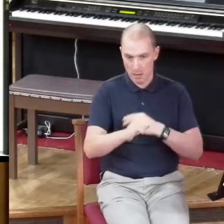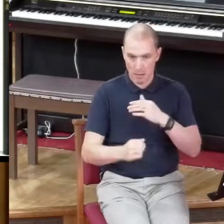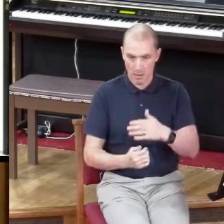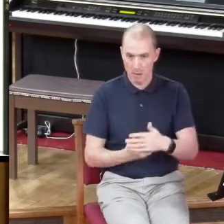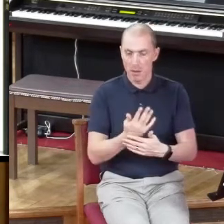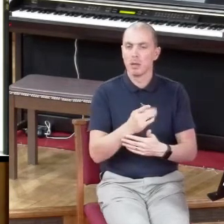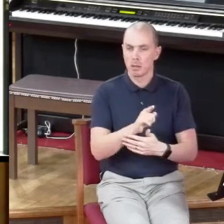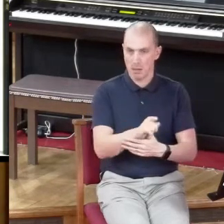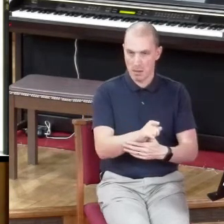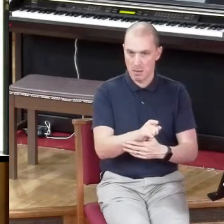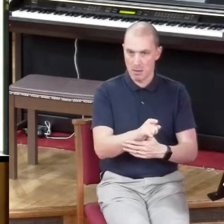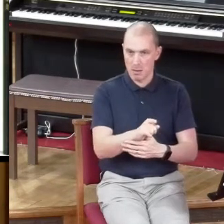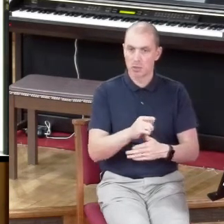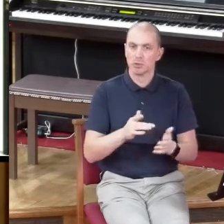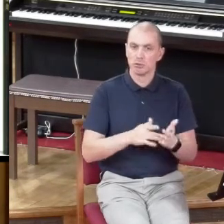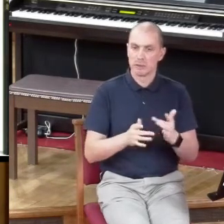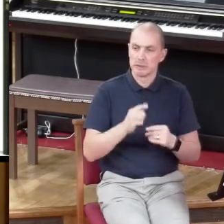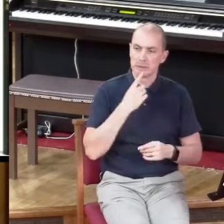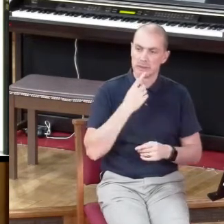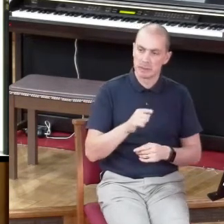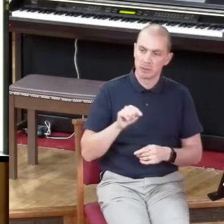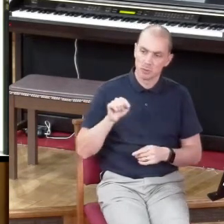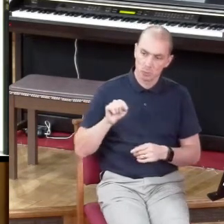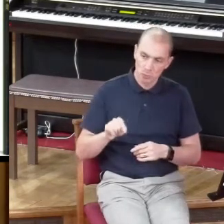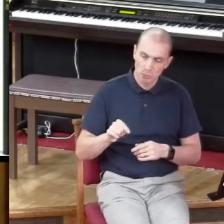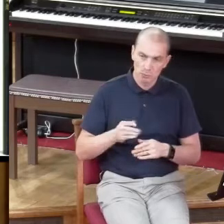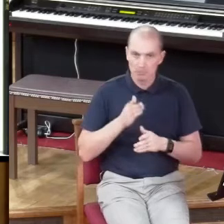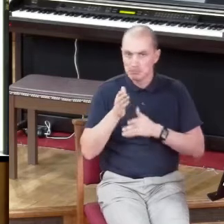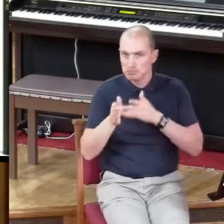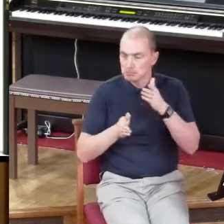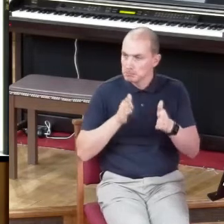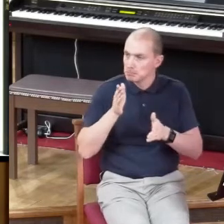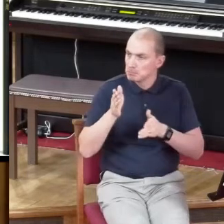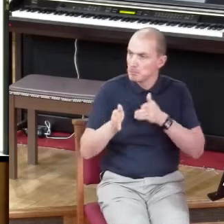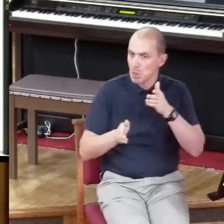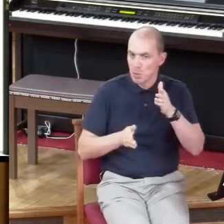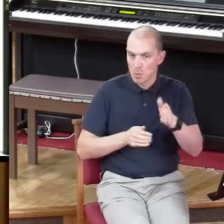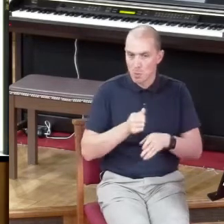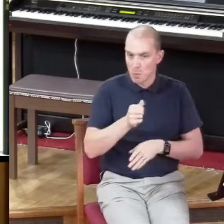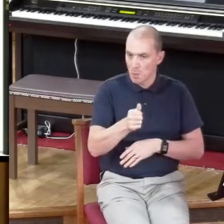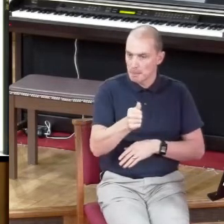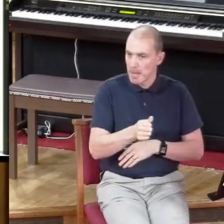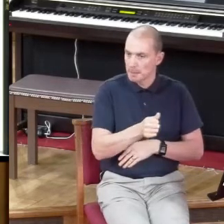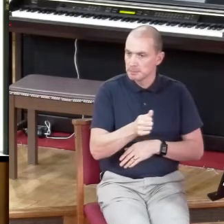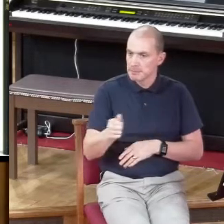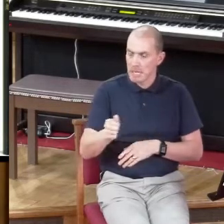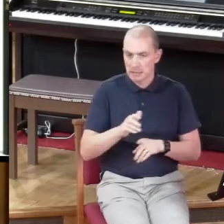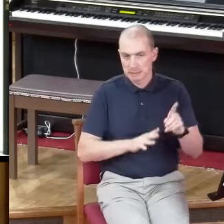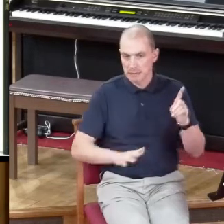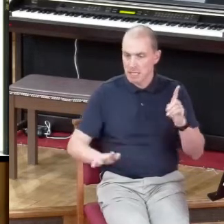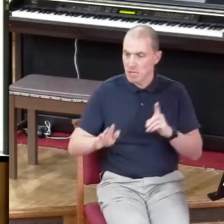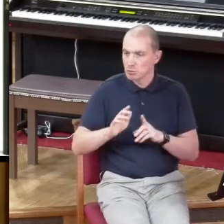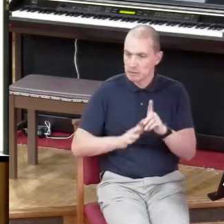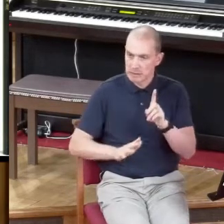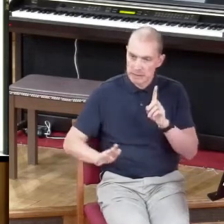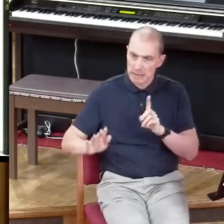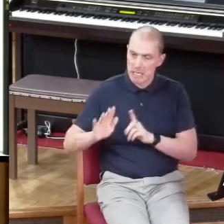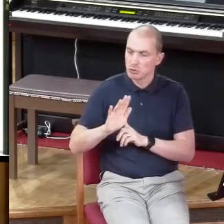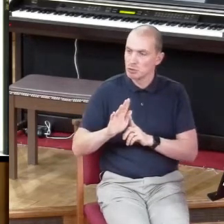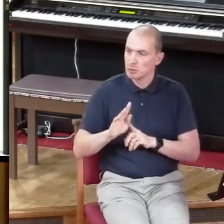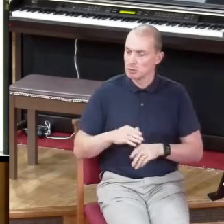into all the world, baptizing and teaching all the nations. Not just saying, come to Jesus